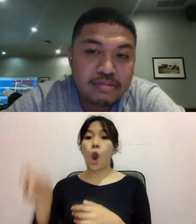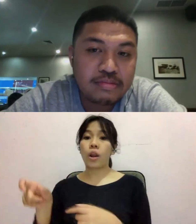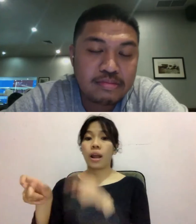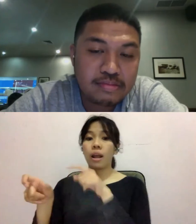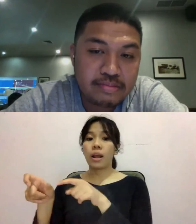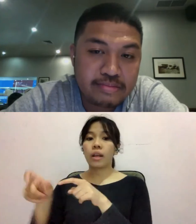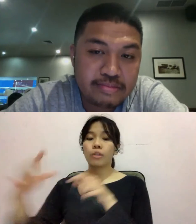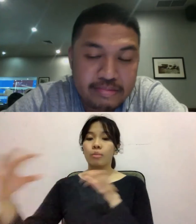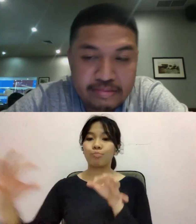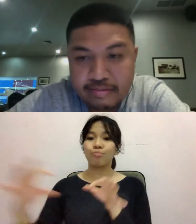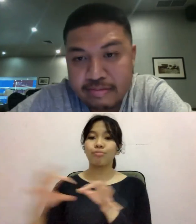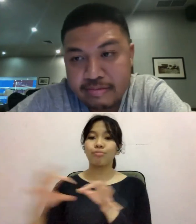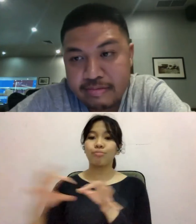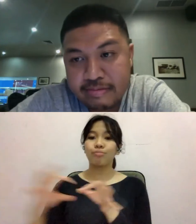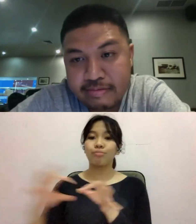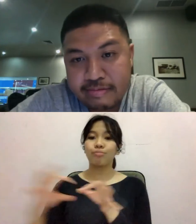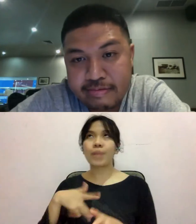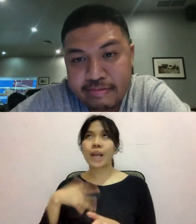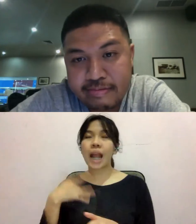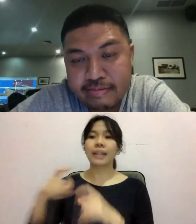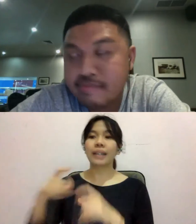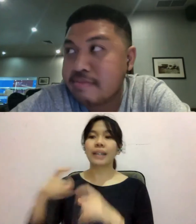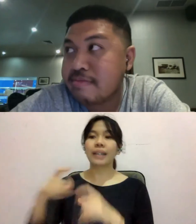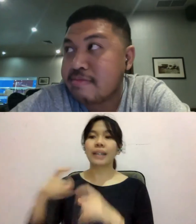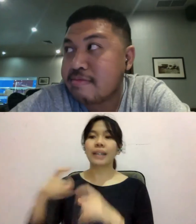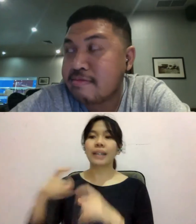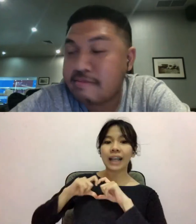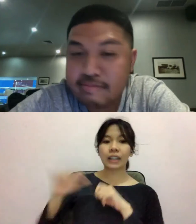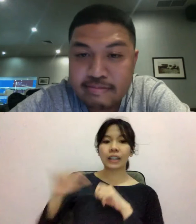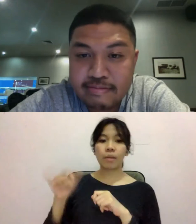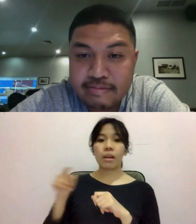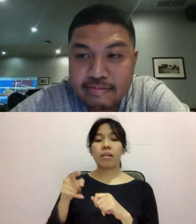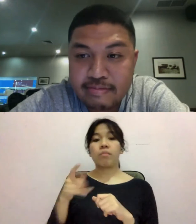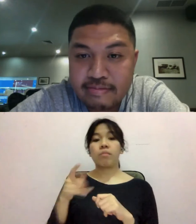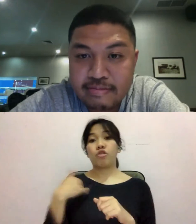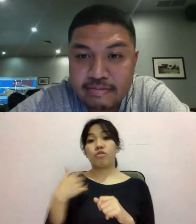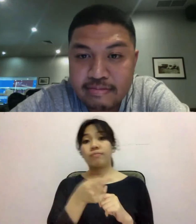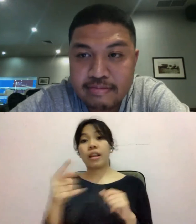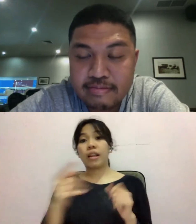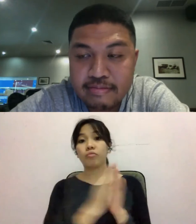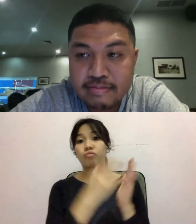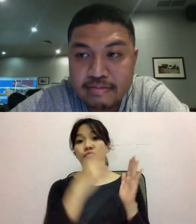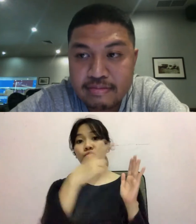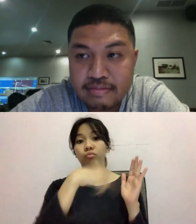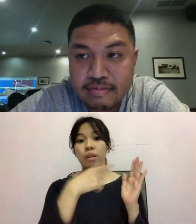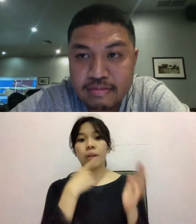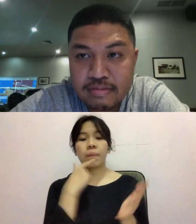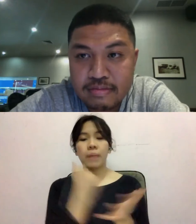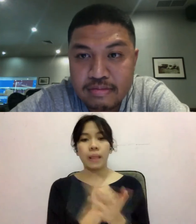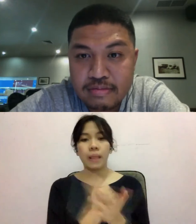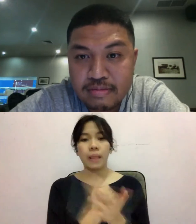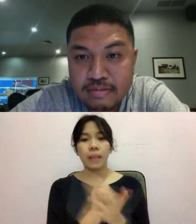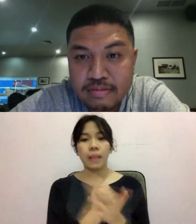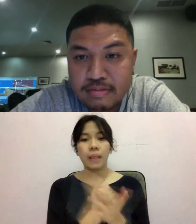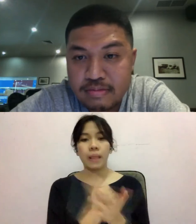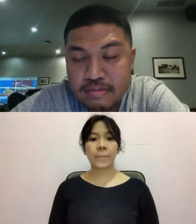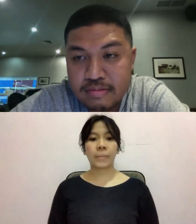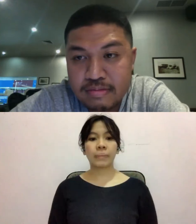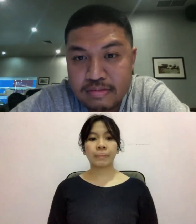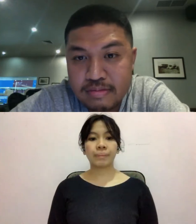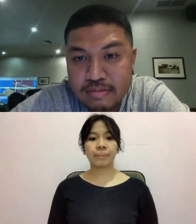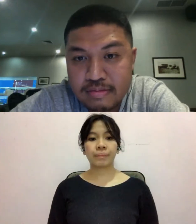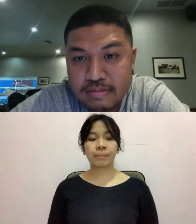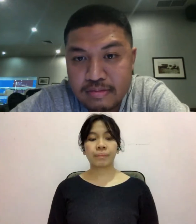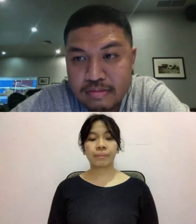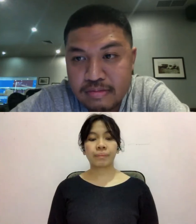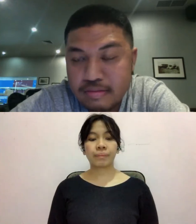So that's a very unique and important information, I think, in any long-term or even short-term relationship that